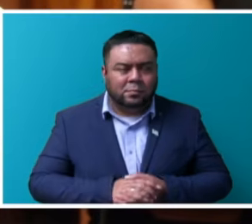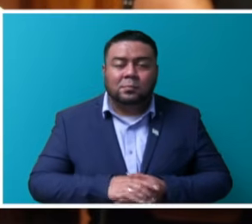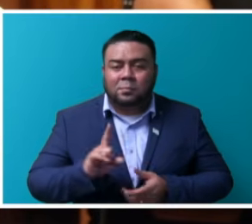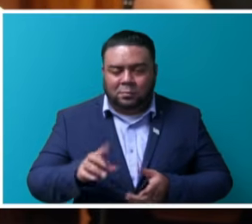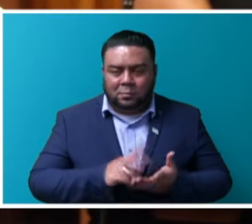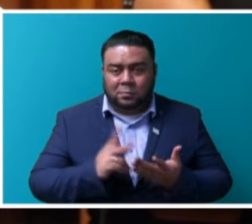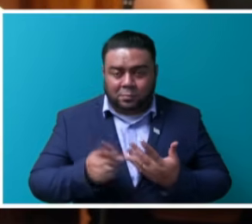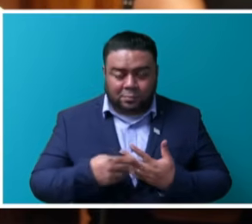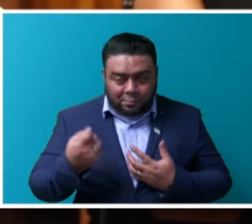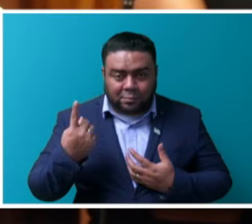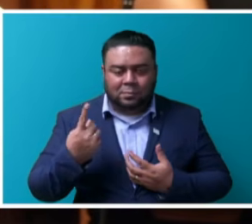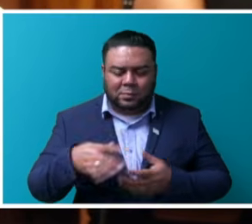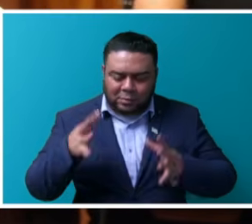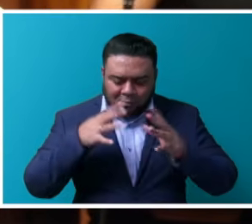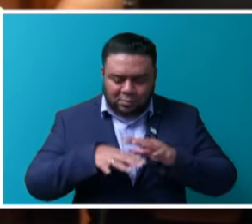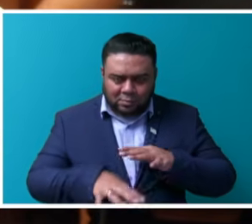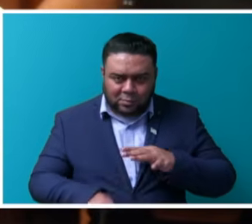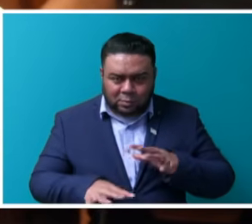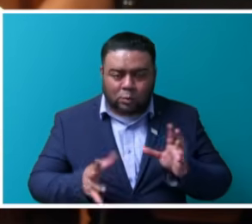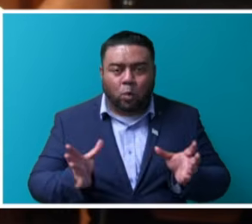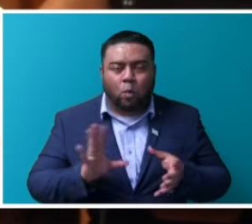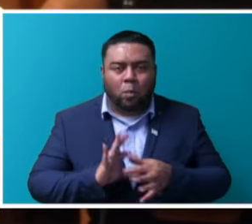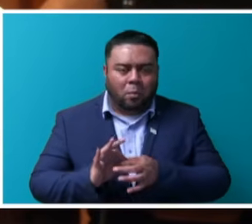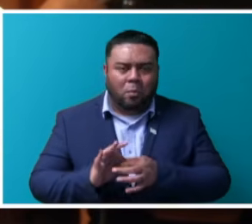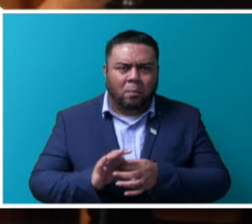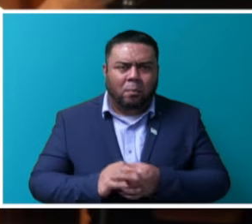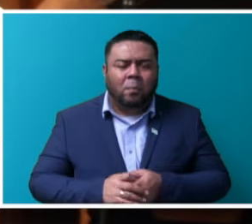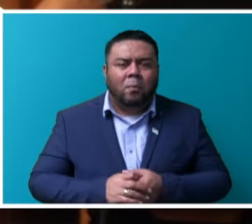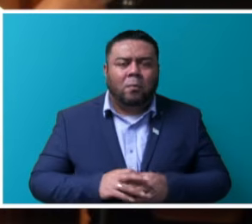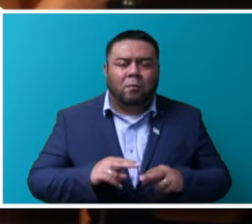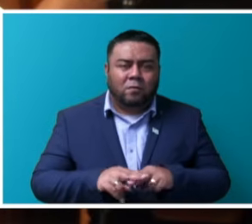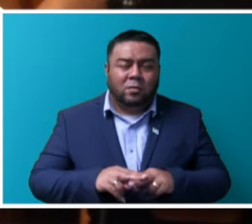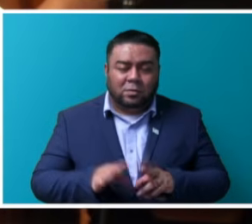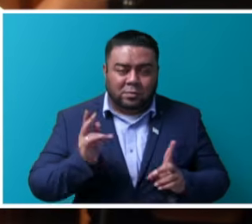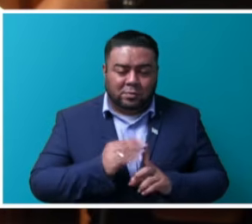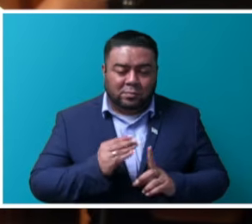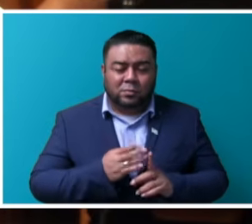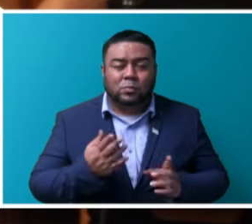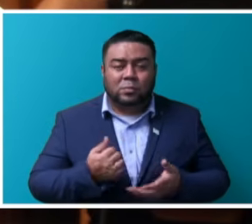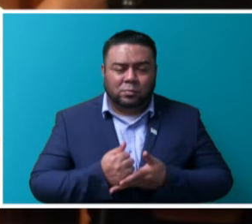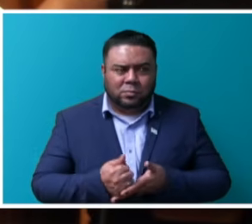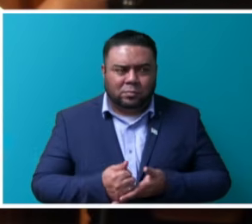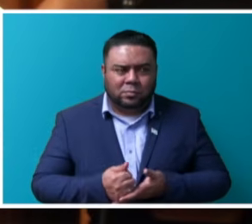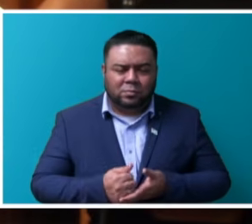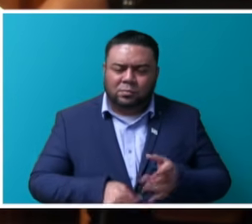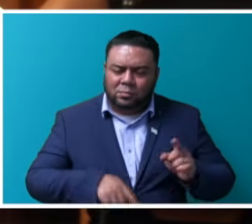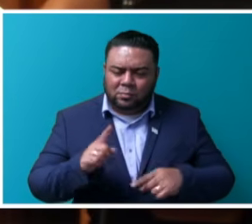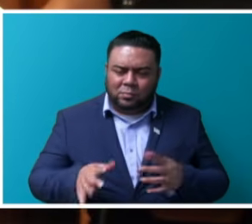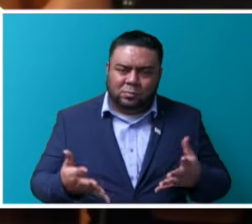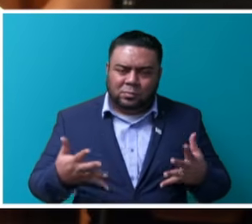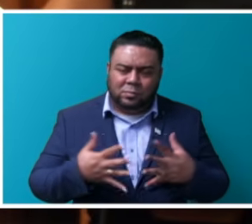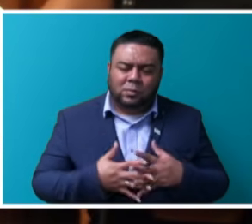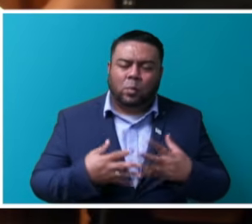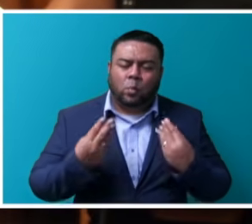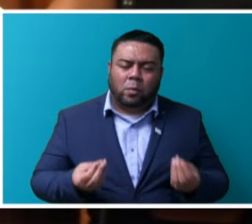initiative recognizes the deep-rooted connection many diaspora families maintain with Fiji and aims to support intergenerational wealth